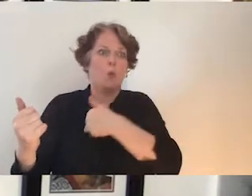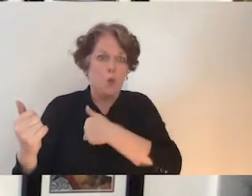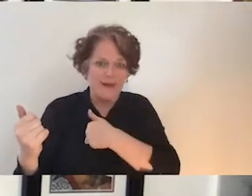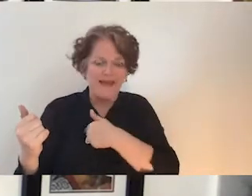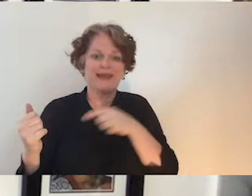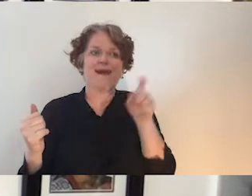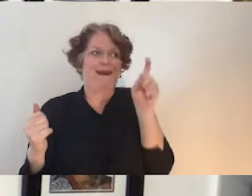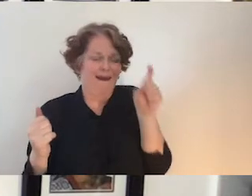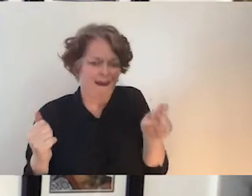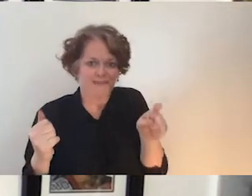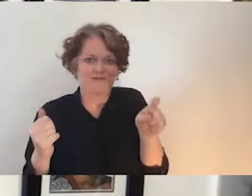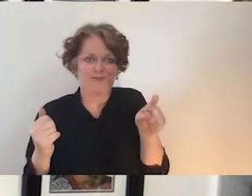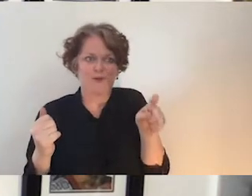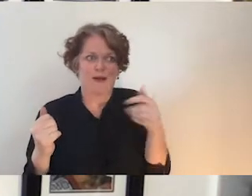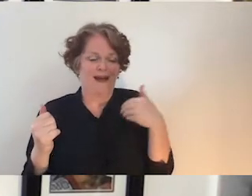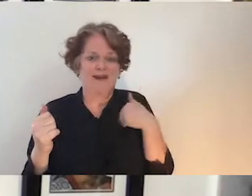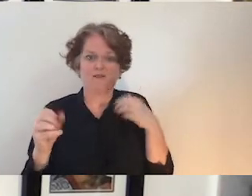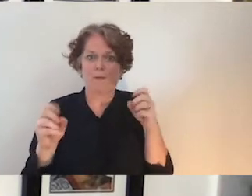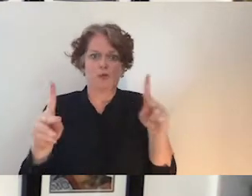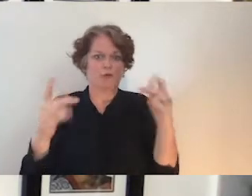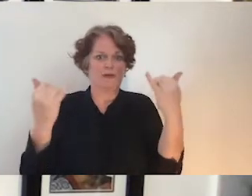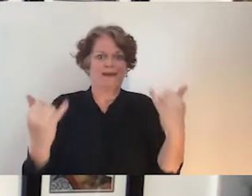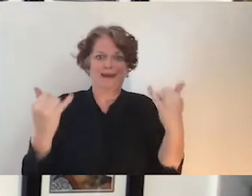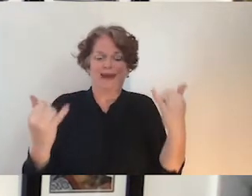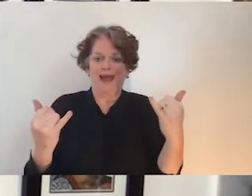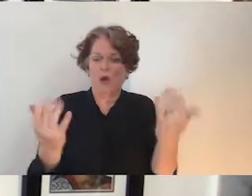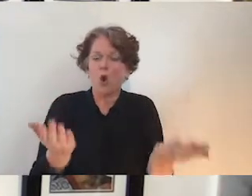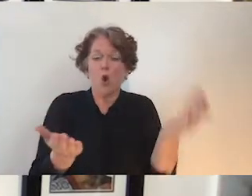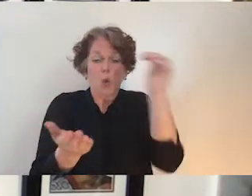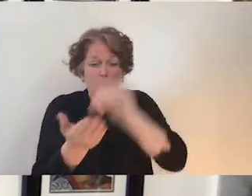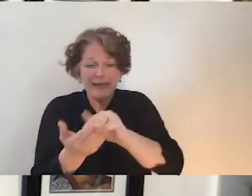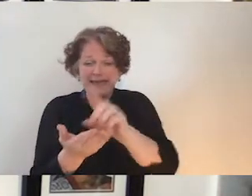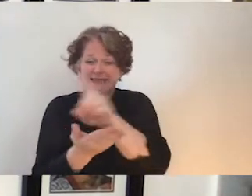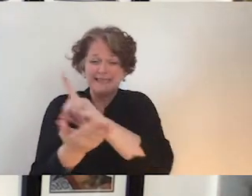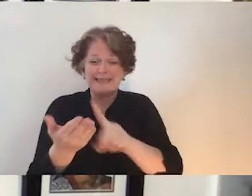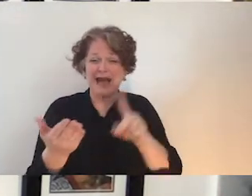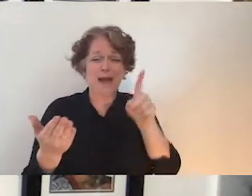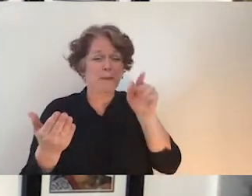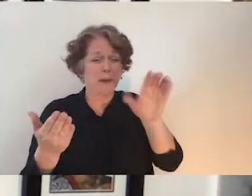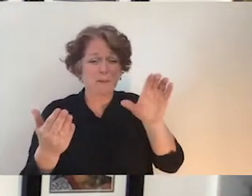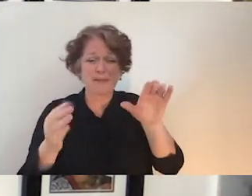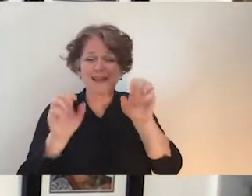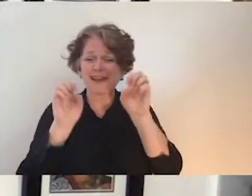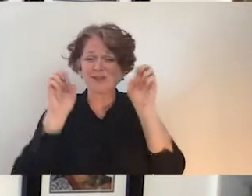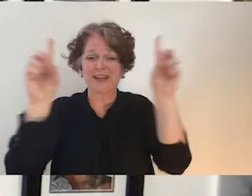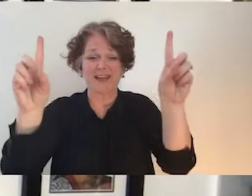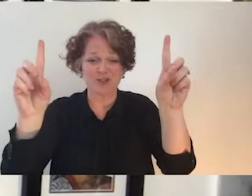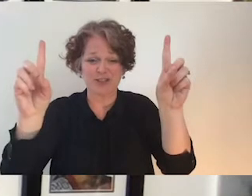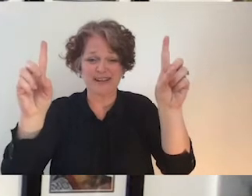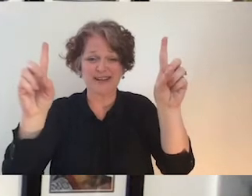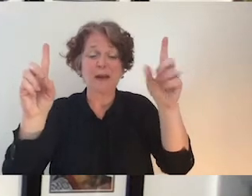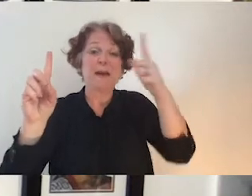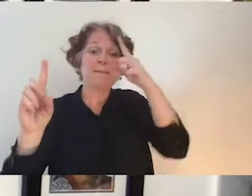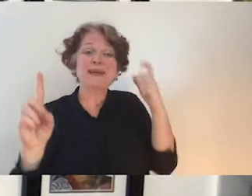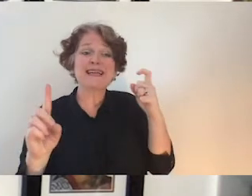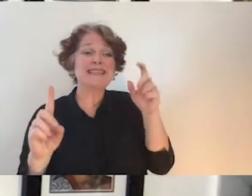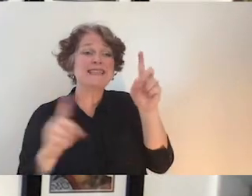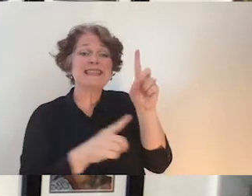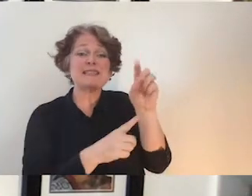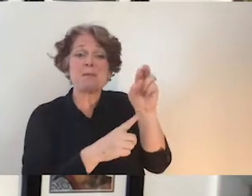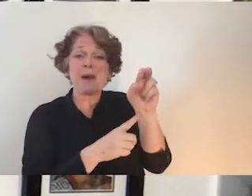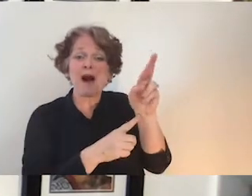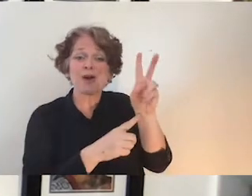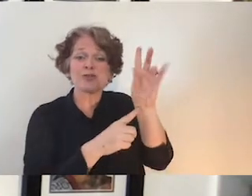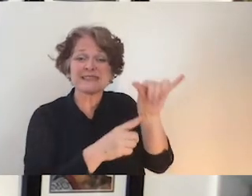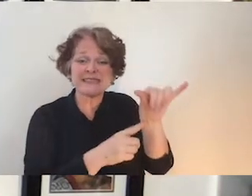control. In this tragedy lies a tremendous opportunity to reinvent public education in a way that lives